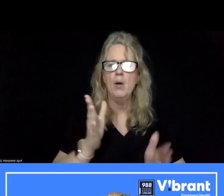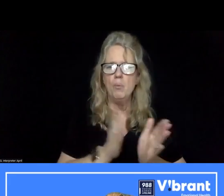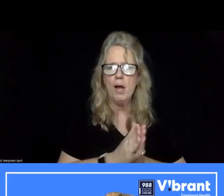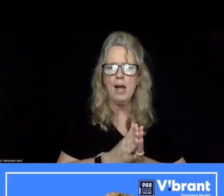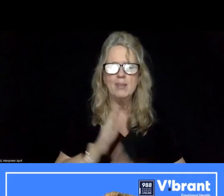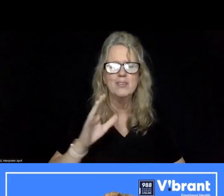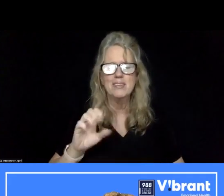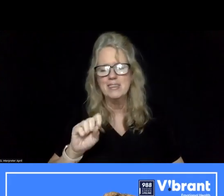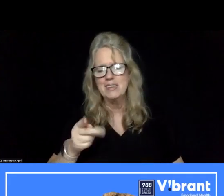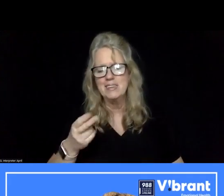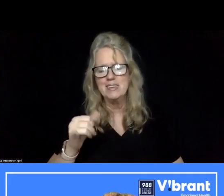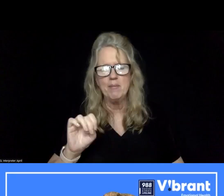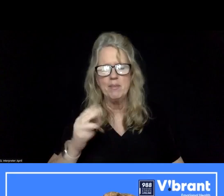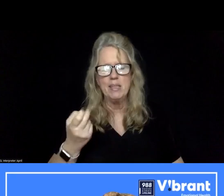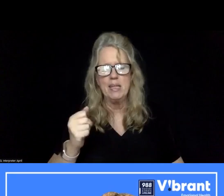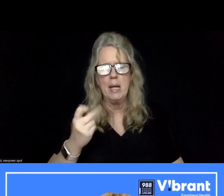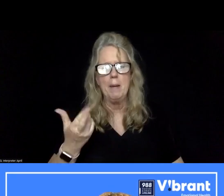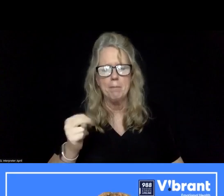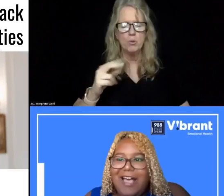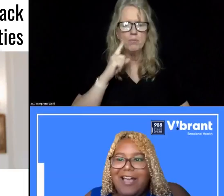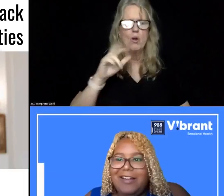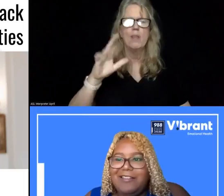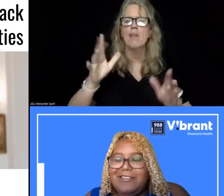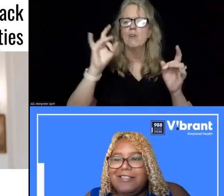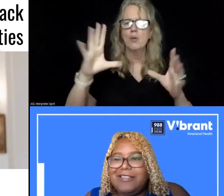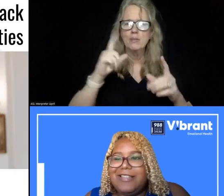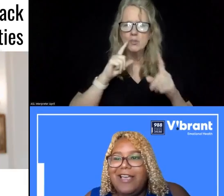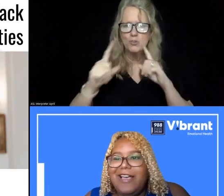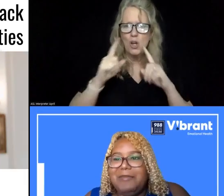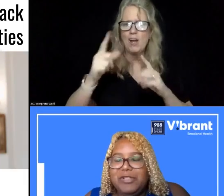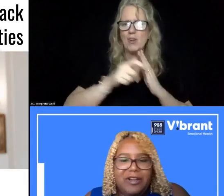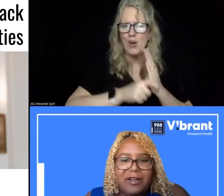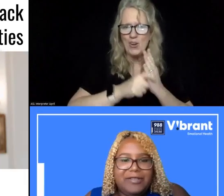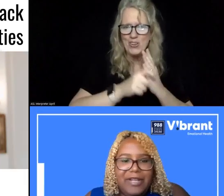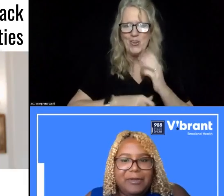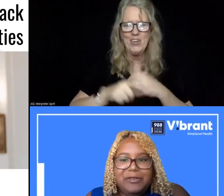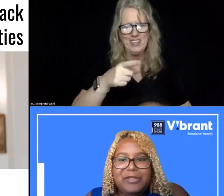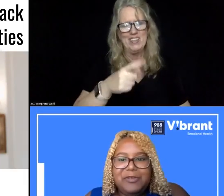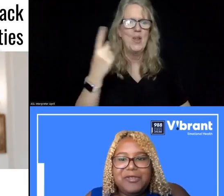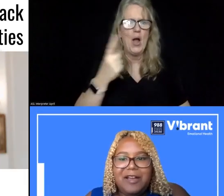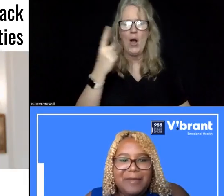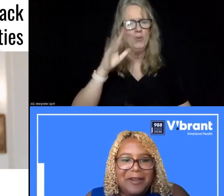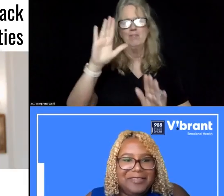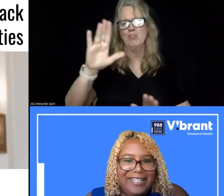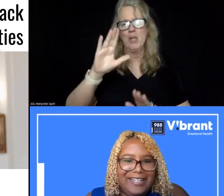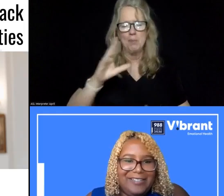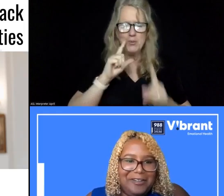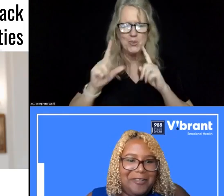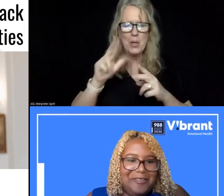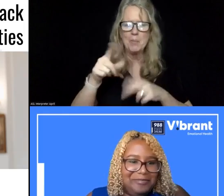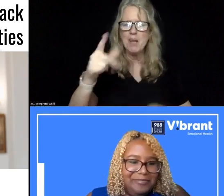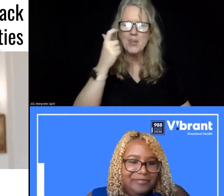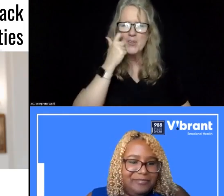Stephanie Hepburn, who's the editor of the Crisis Talk articles, which are always phenomenal, to talk about her